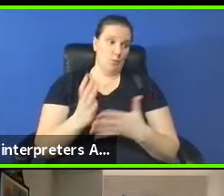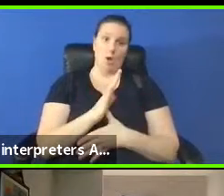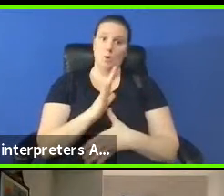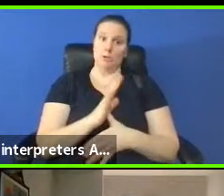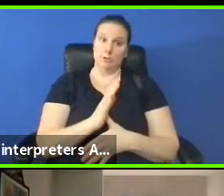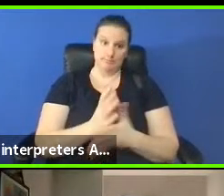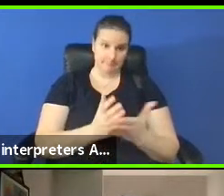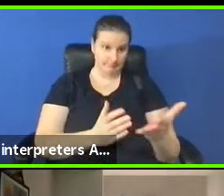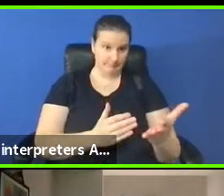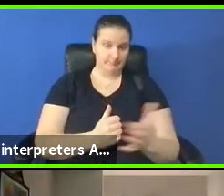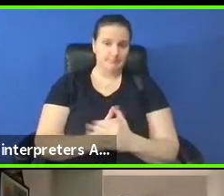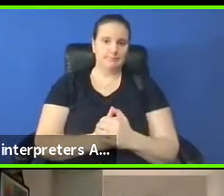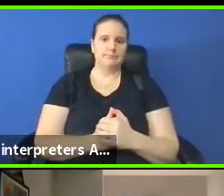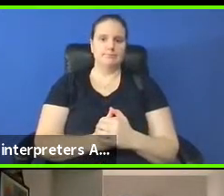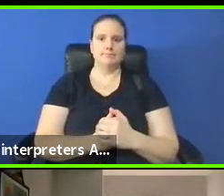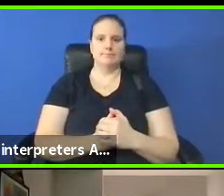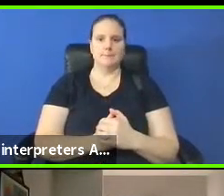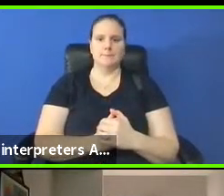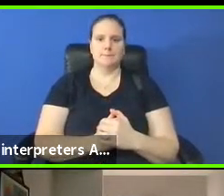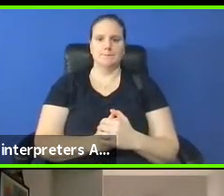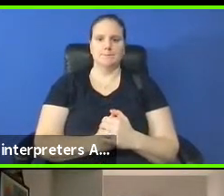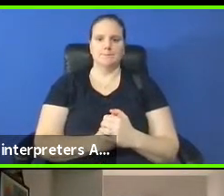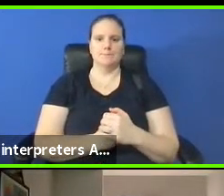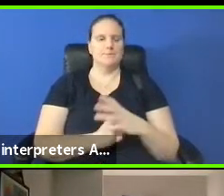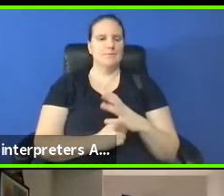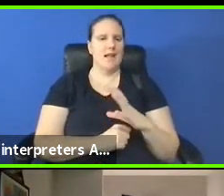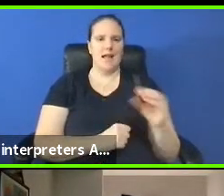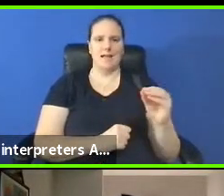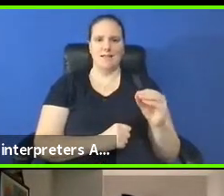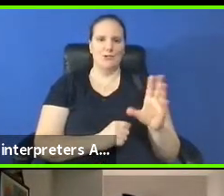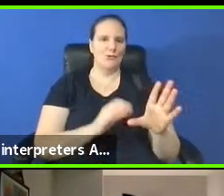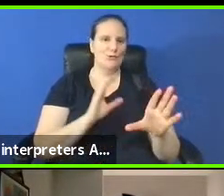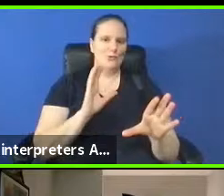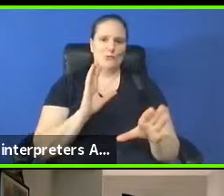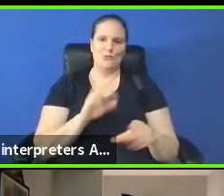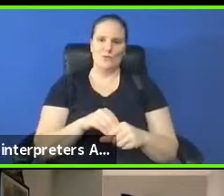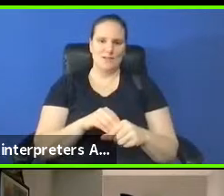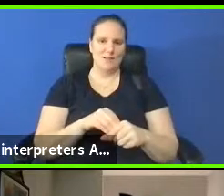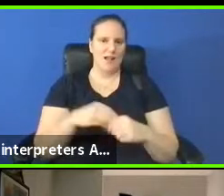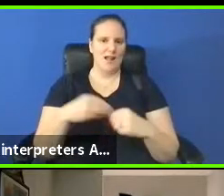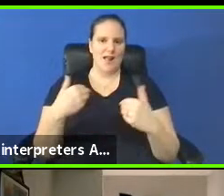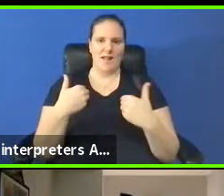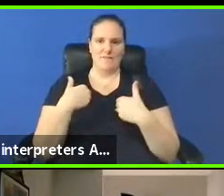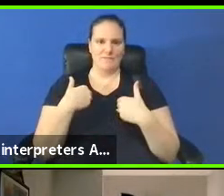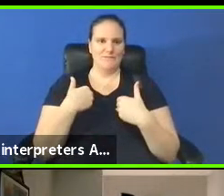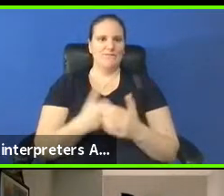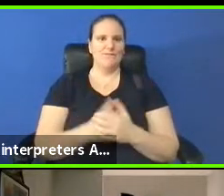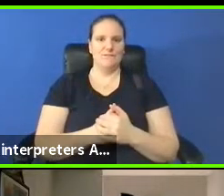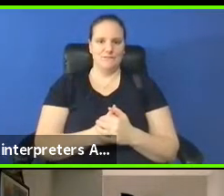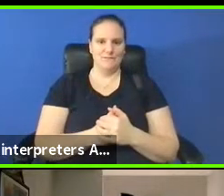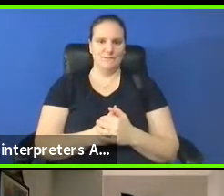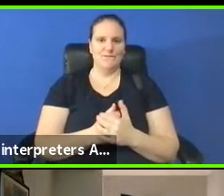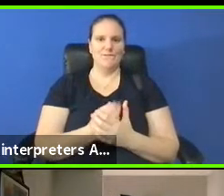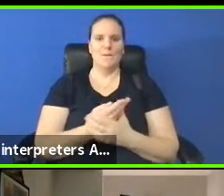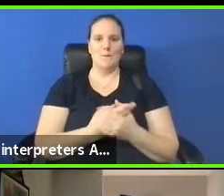to. So, and including having